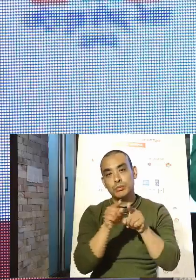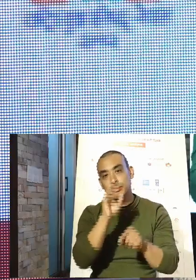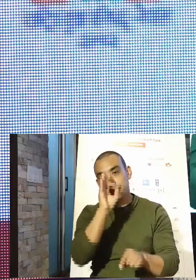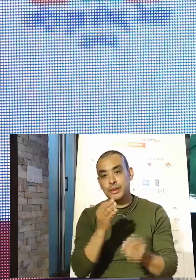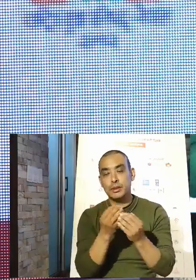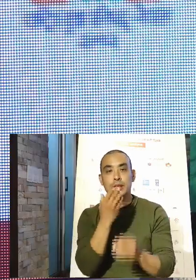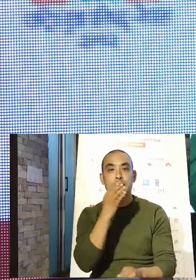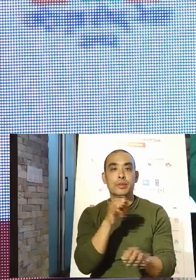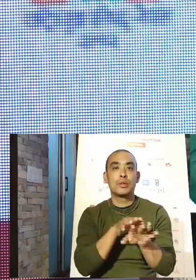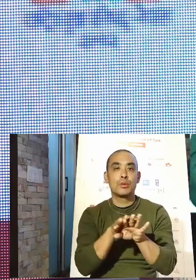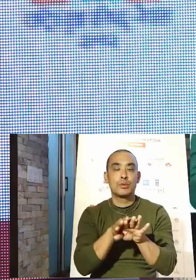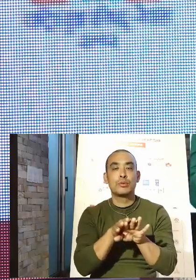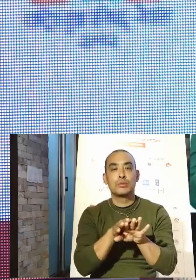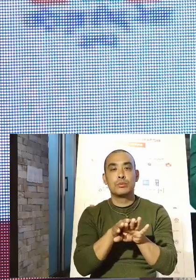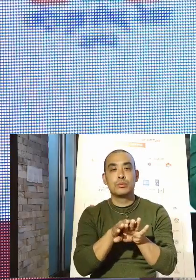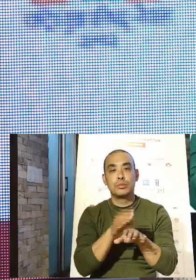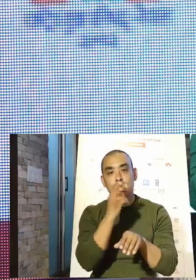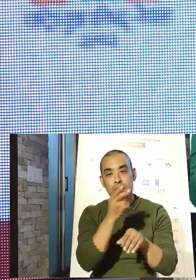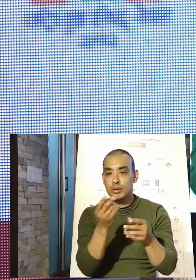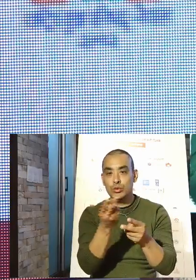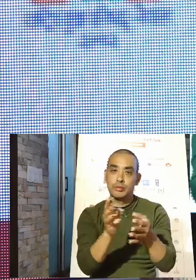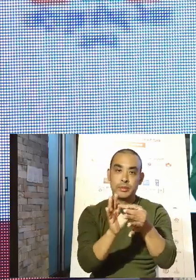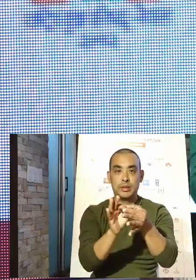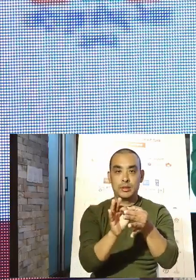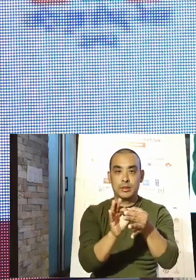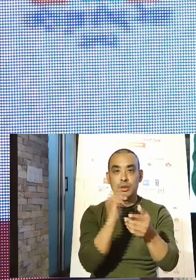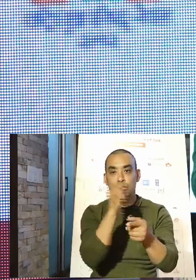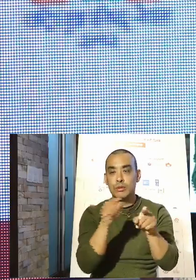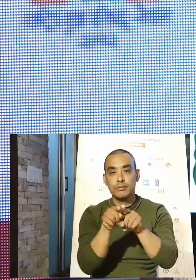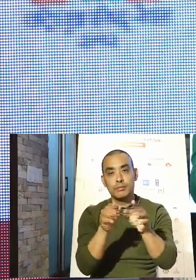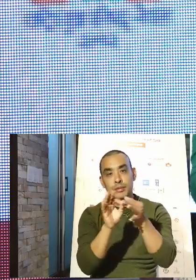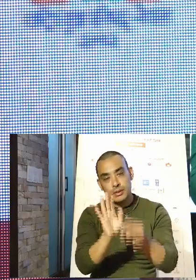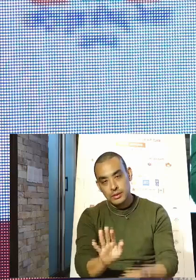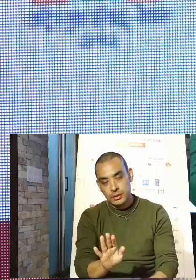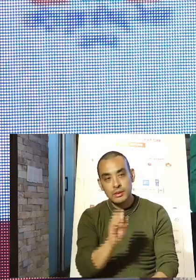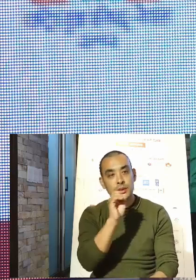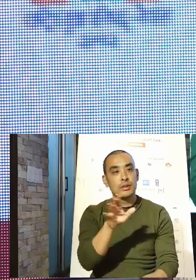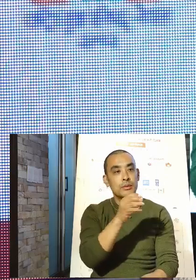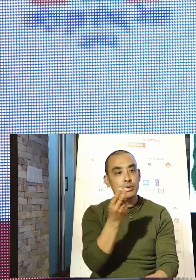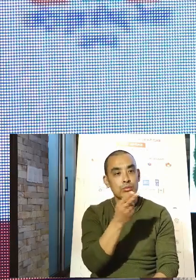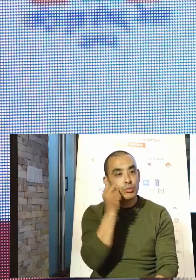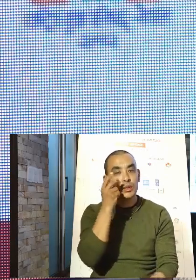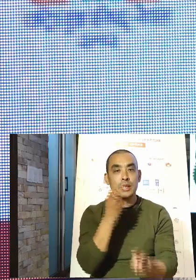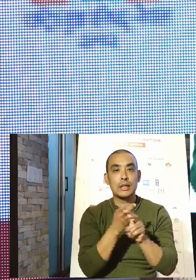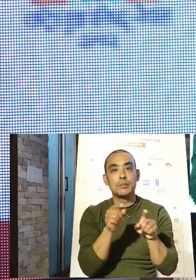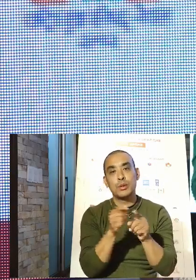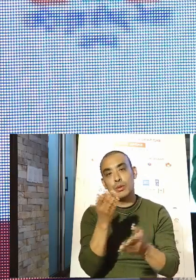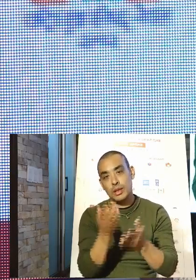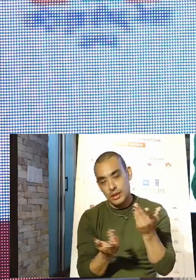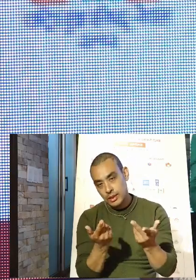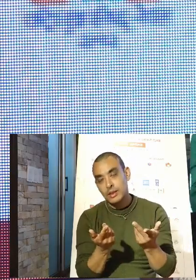colleges, some of them, they copied each other, so it was also difficult to let them understand that it was not like